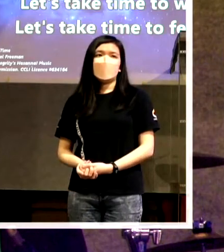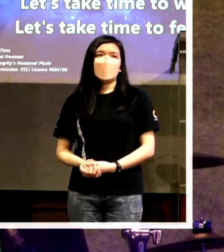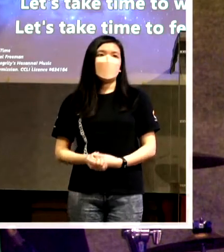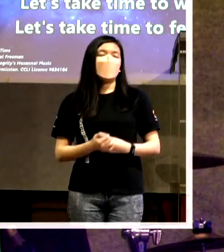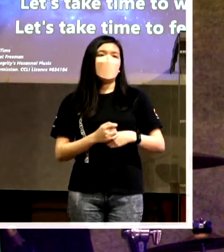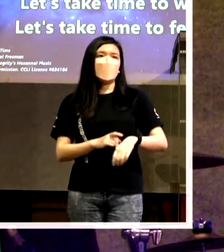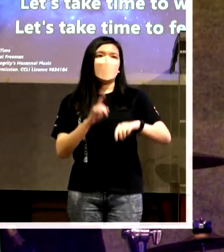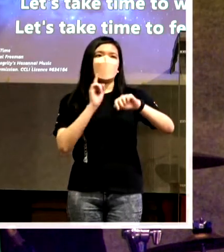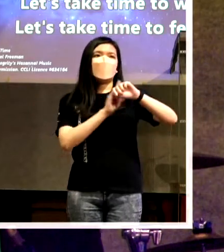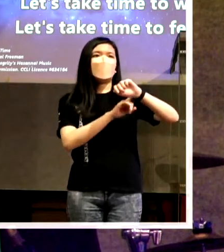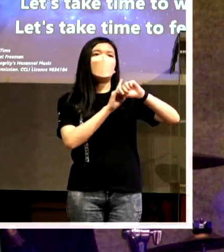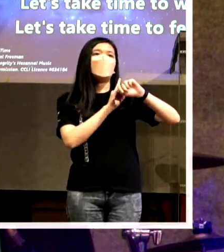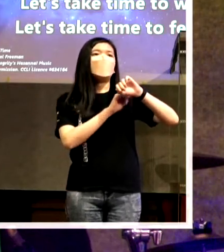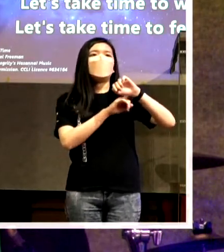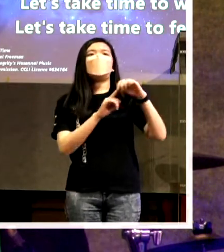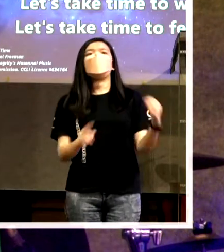Lord. Let's take